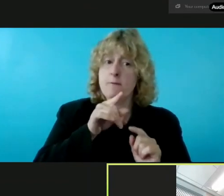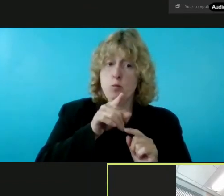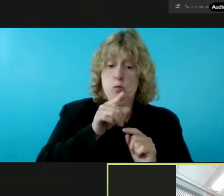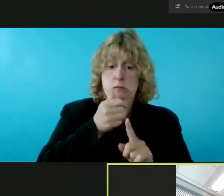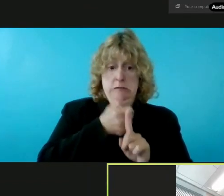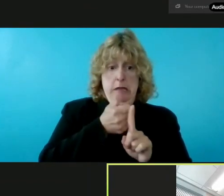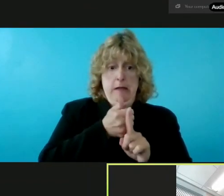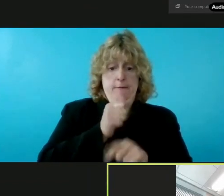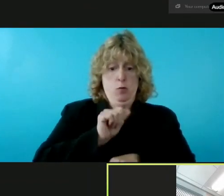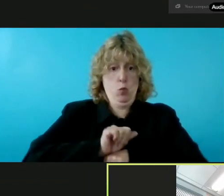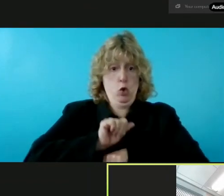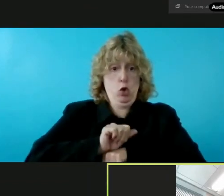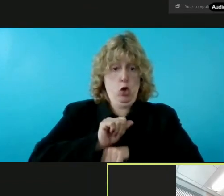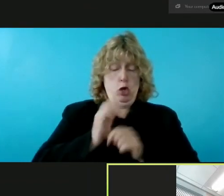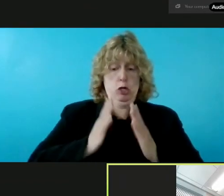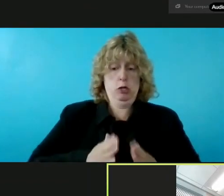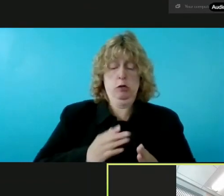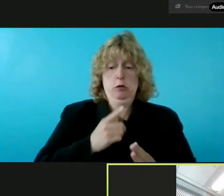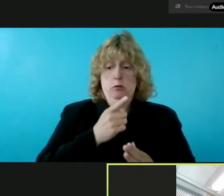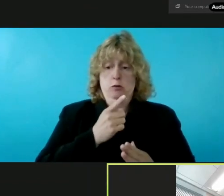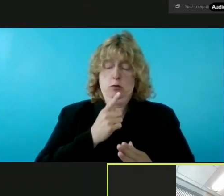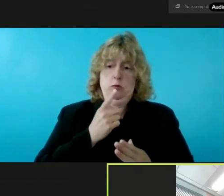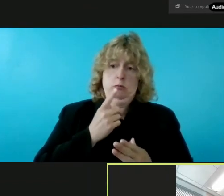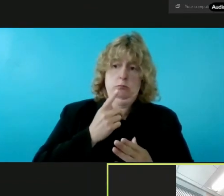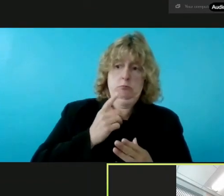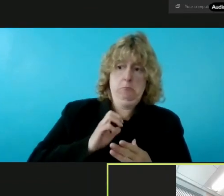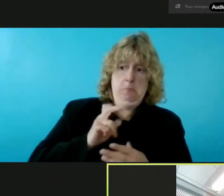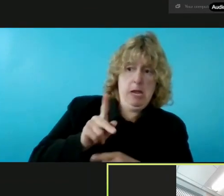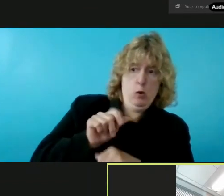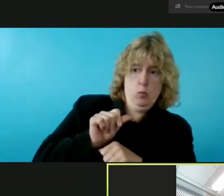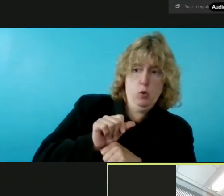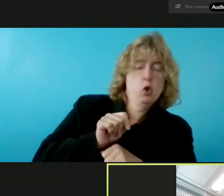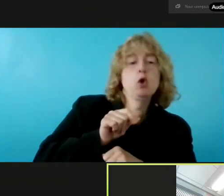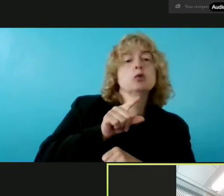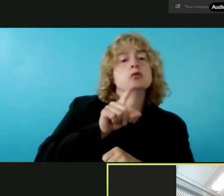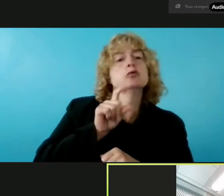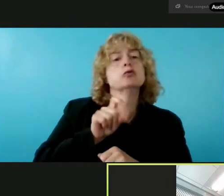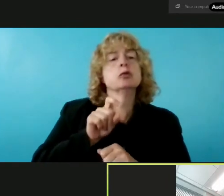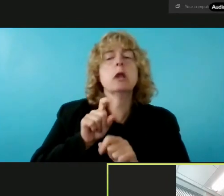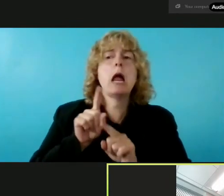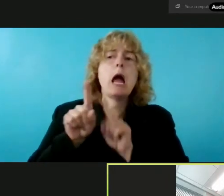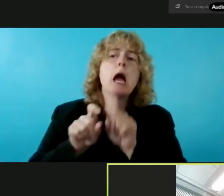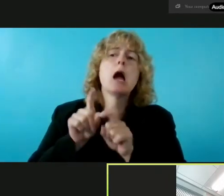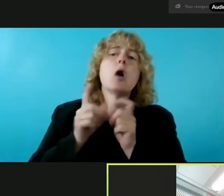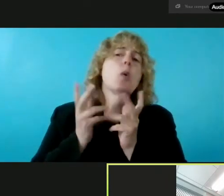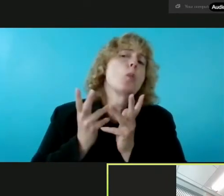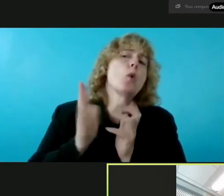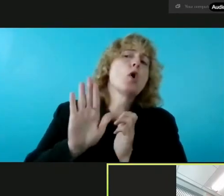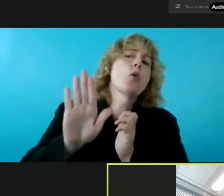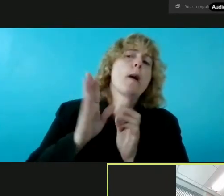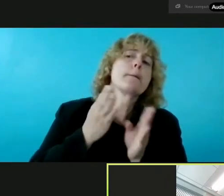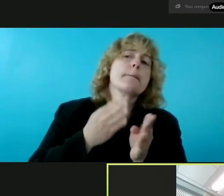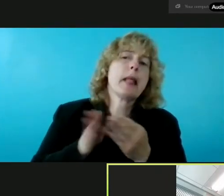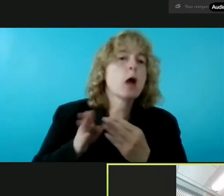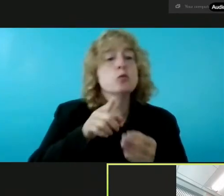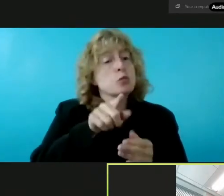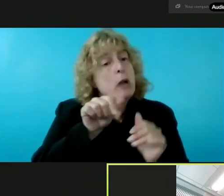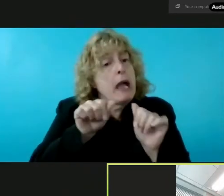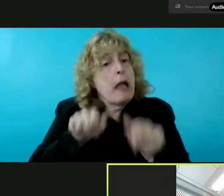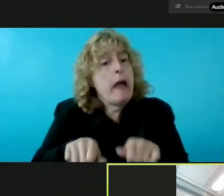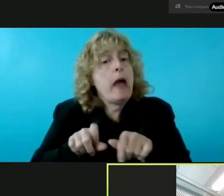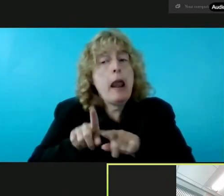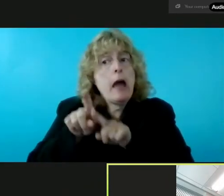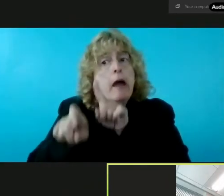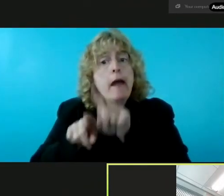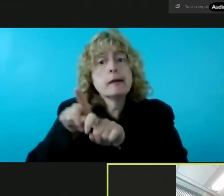plan. What's your plan for having people return back to work? You can ask questions surrounding like